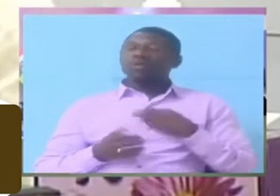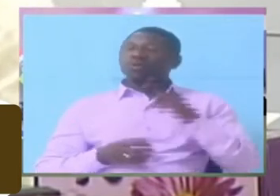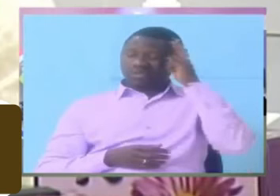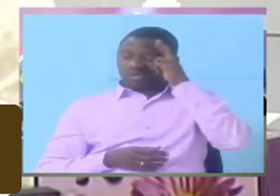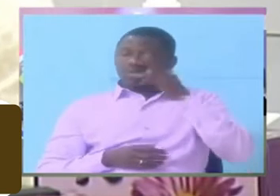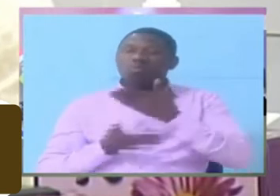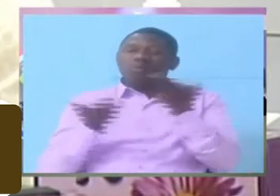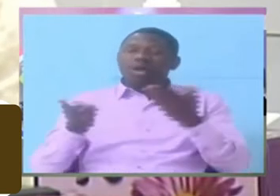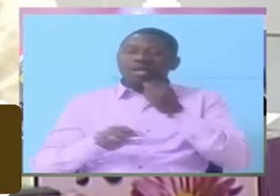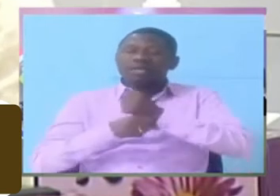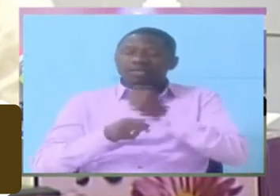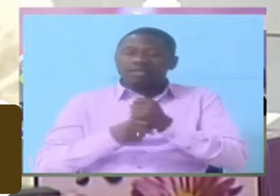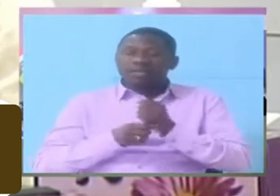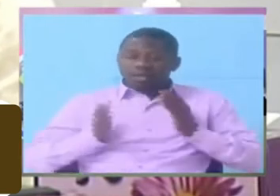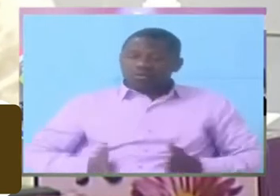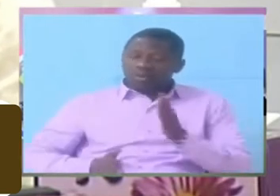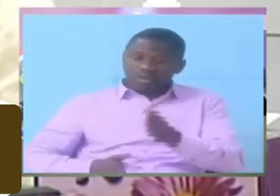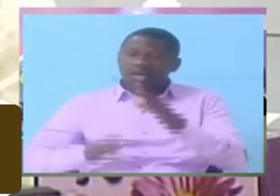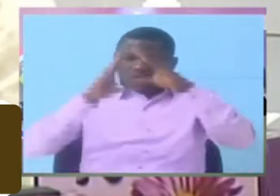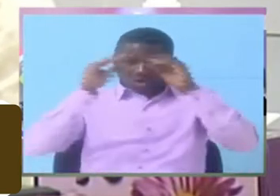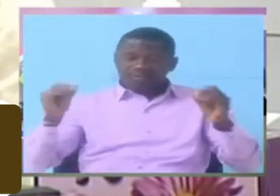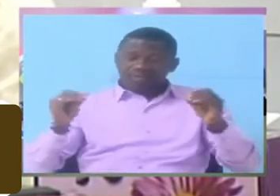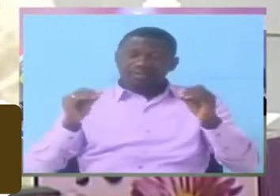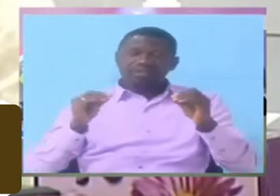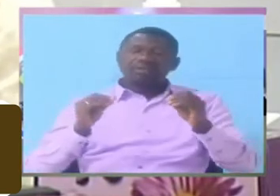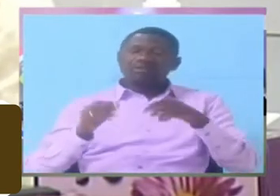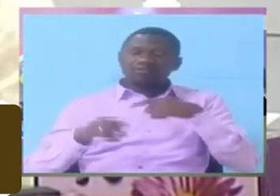for people to have chance to complain.